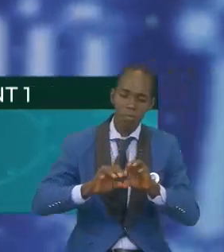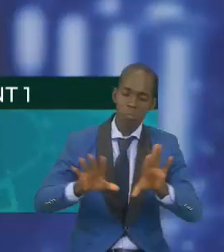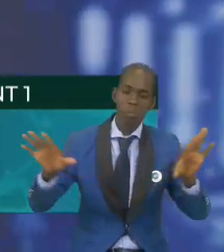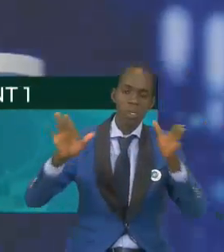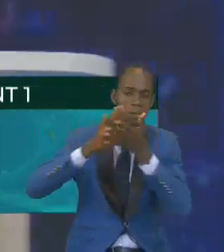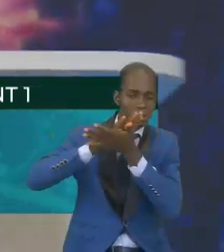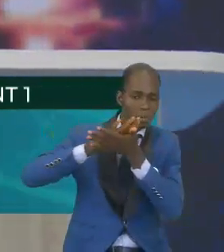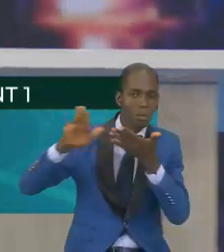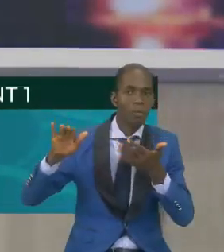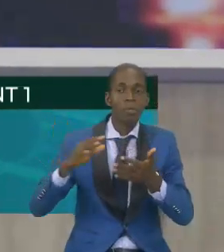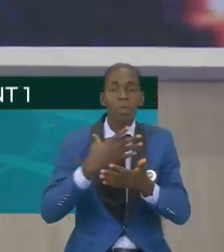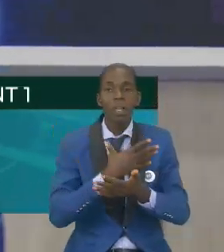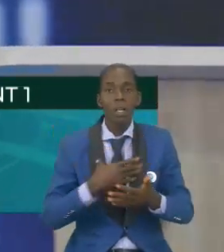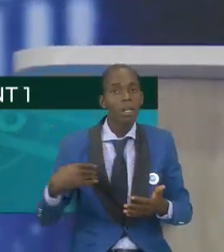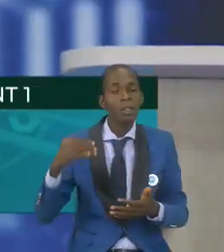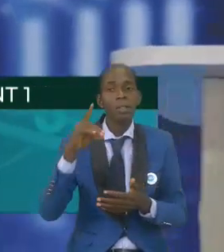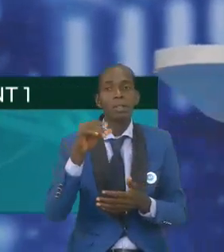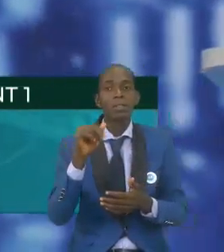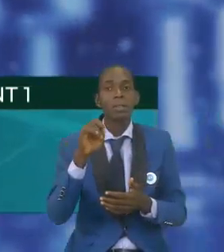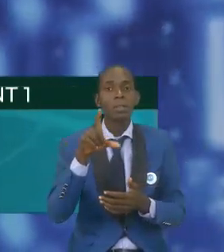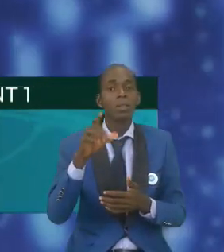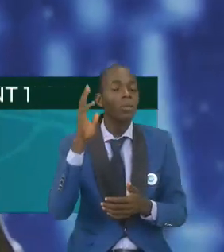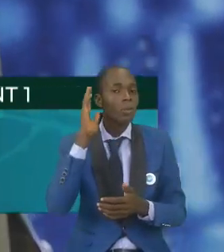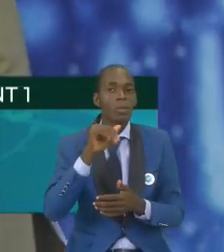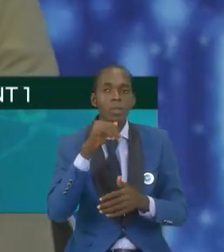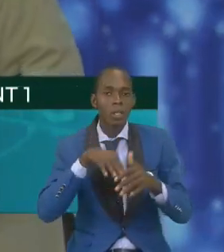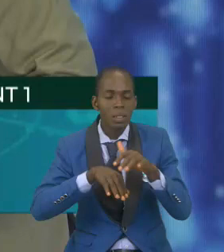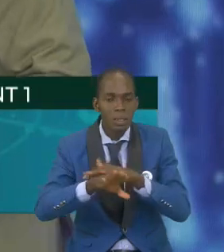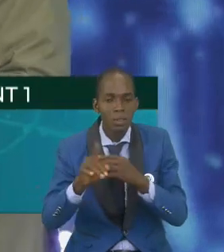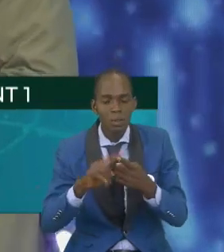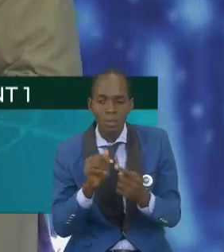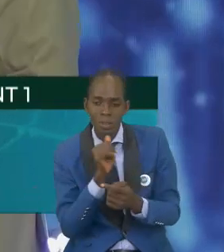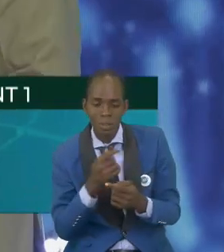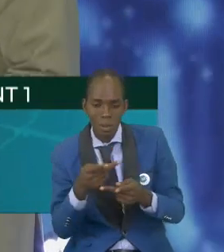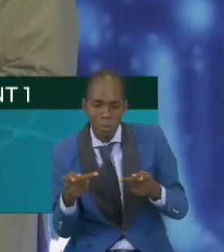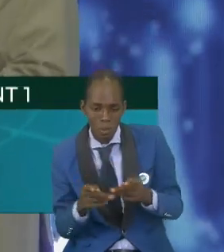to enter into a secret place and do something.